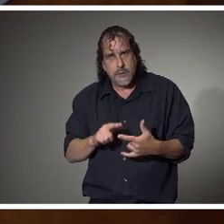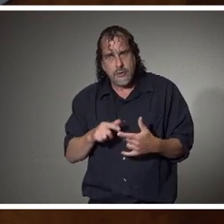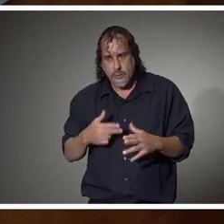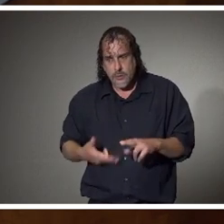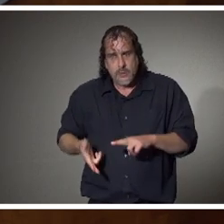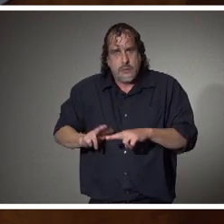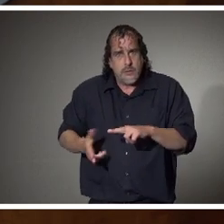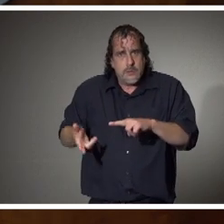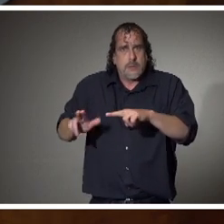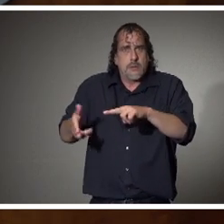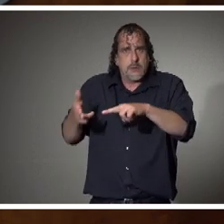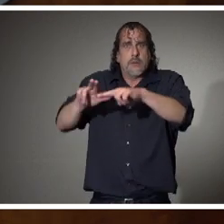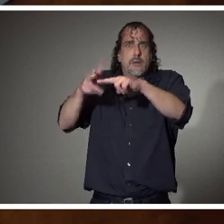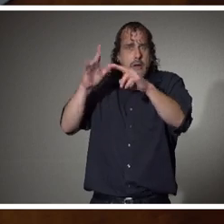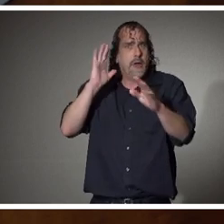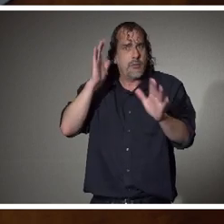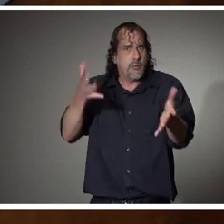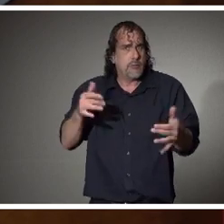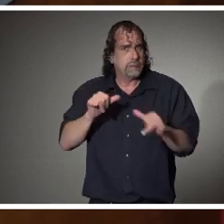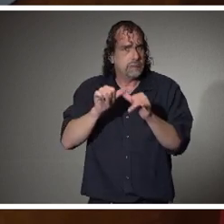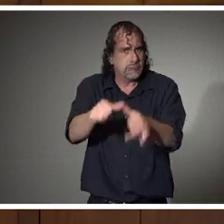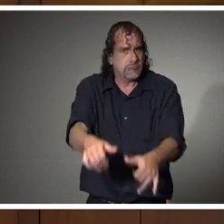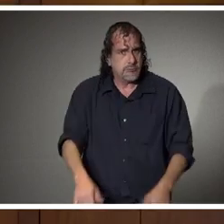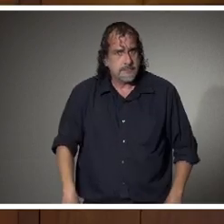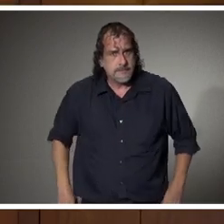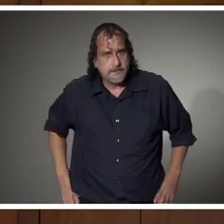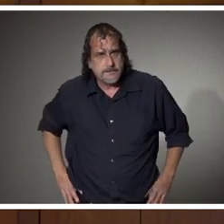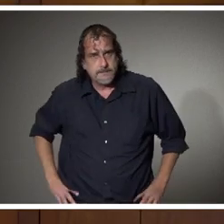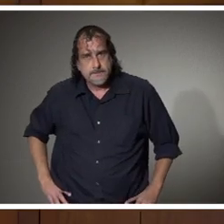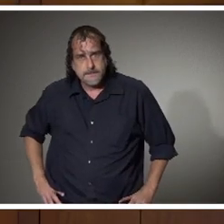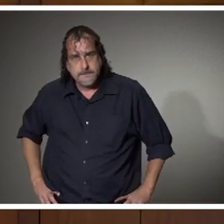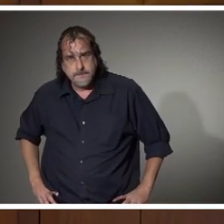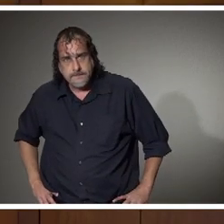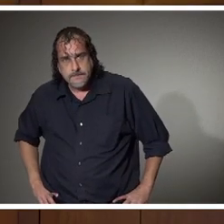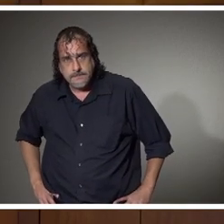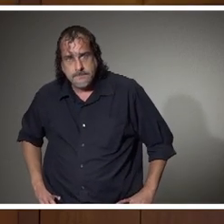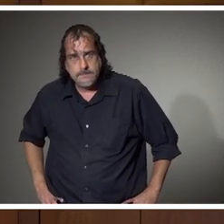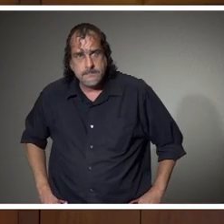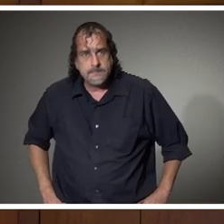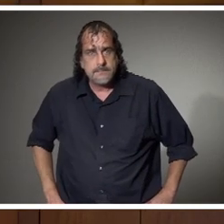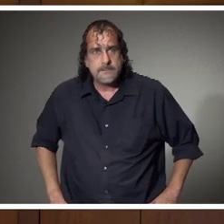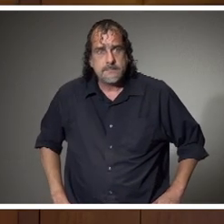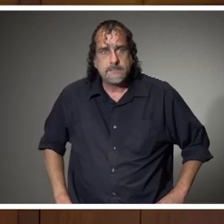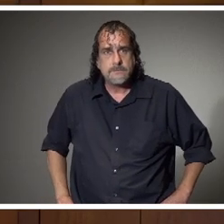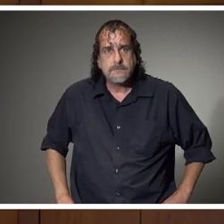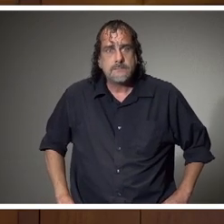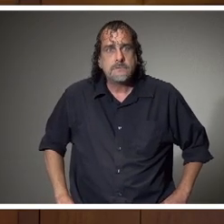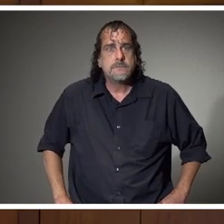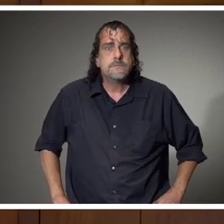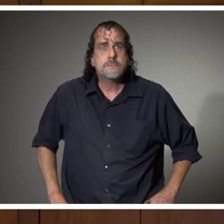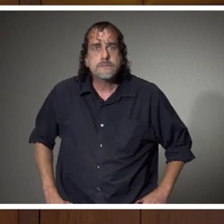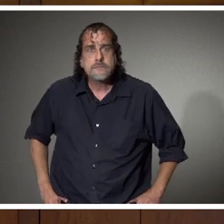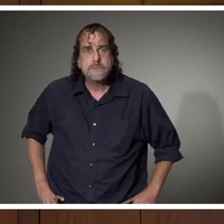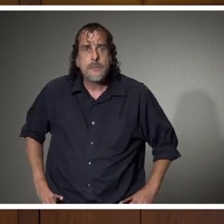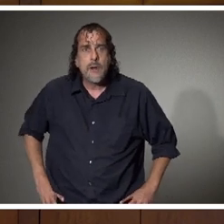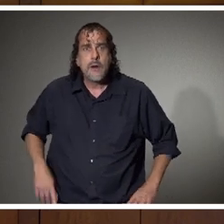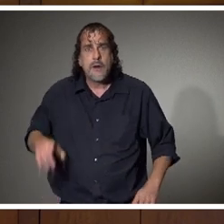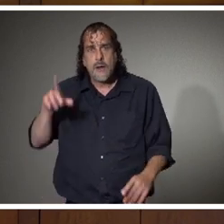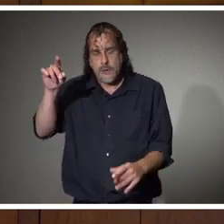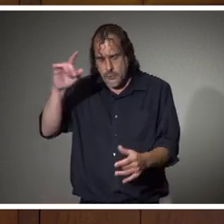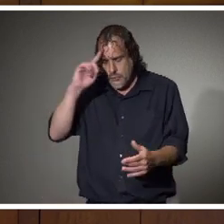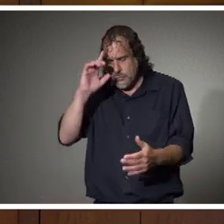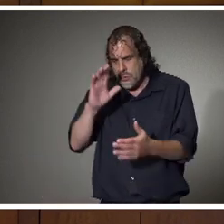up, and we'll continue to do so. Bobby? Yes, sir. Governor, do you believe the legislature should